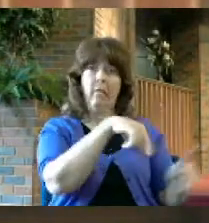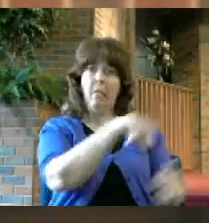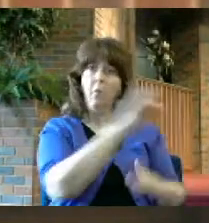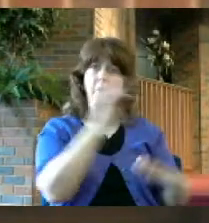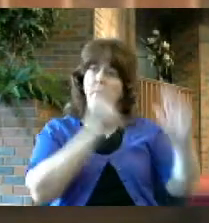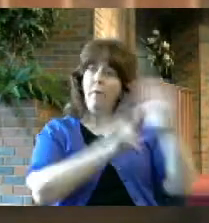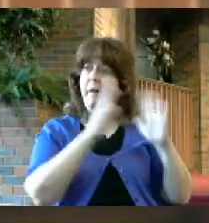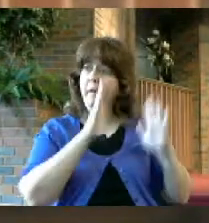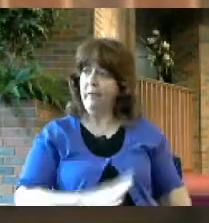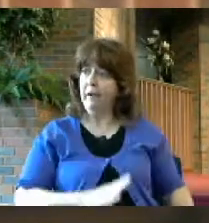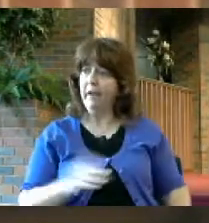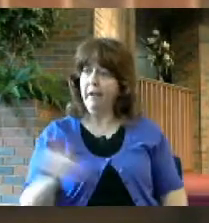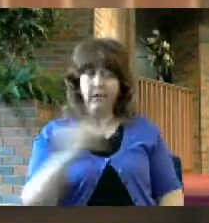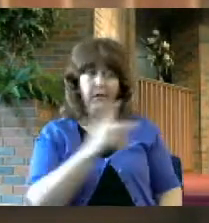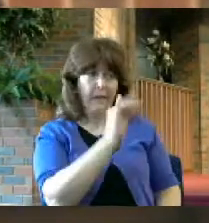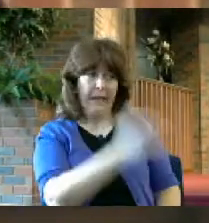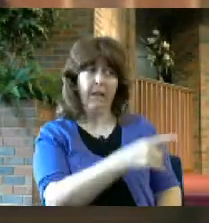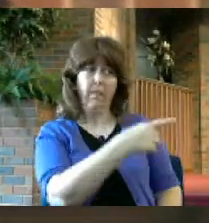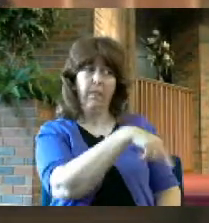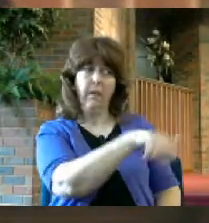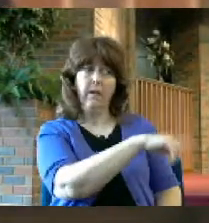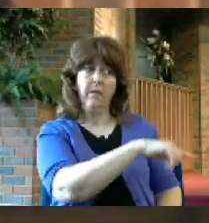What prophets?